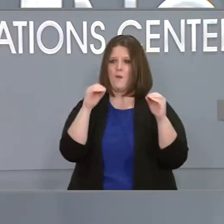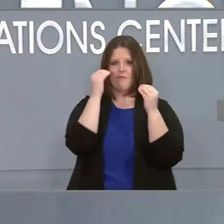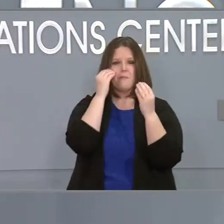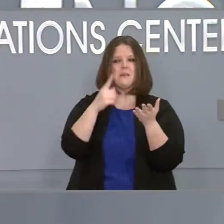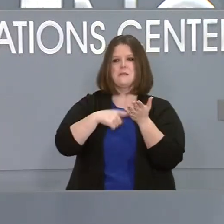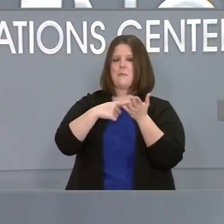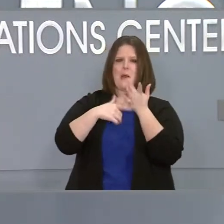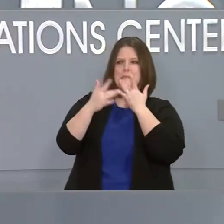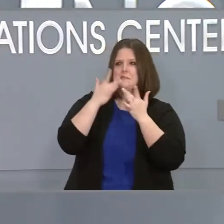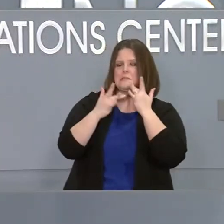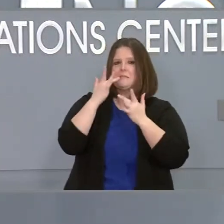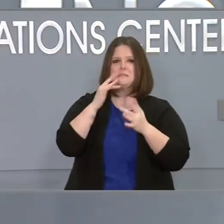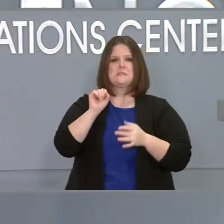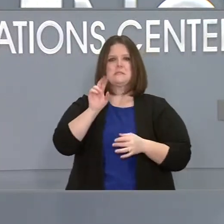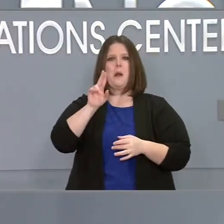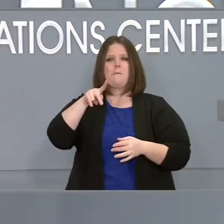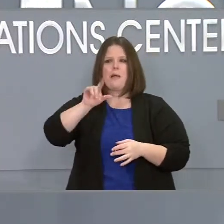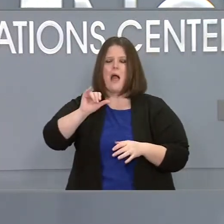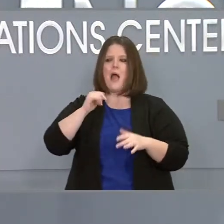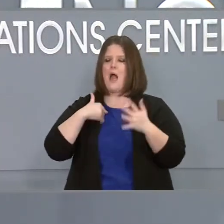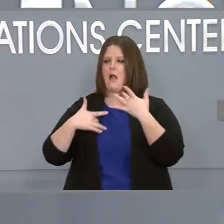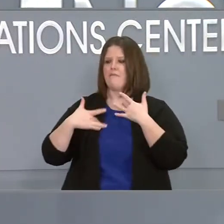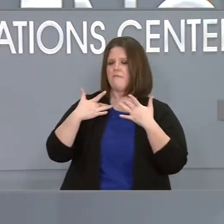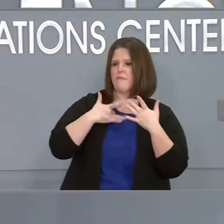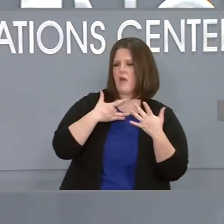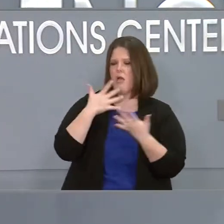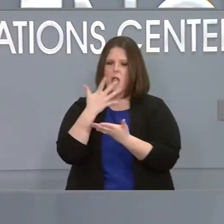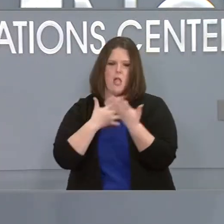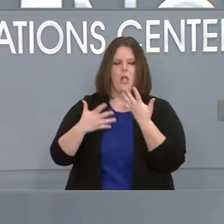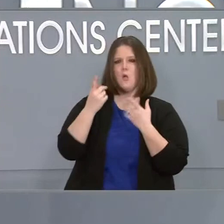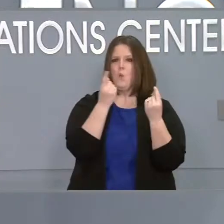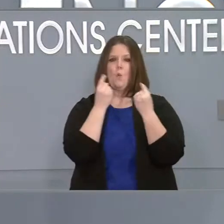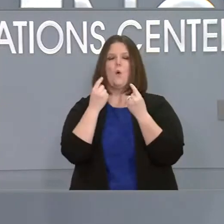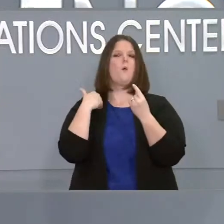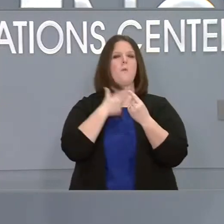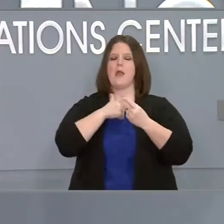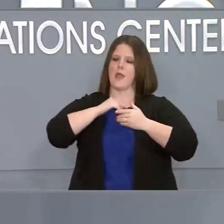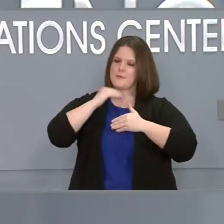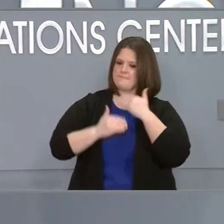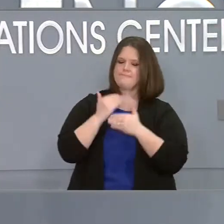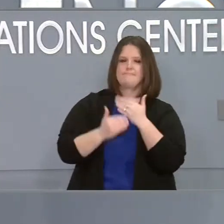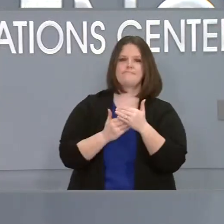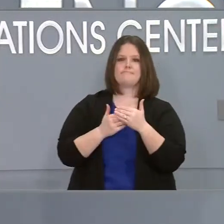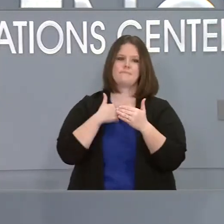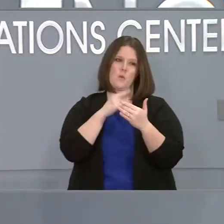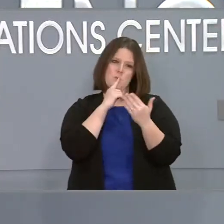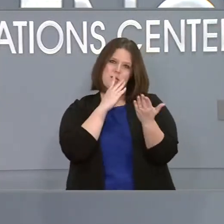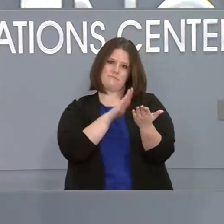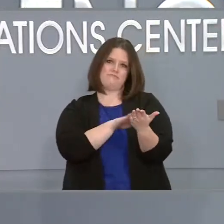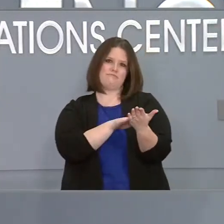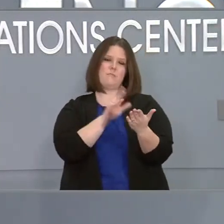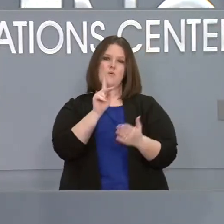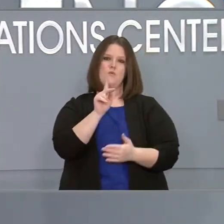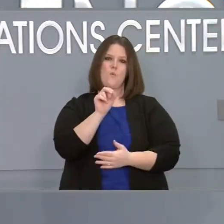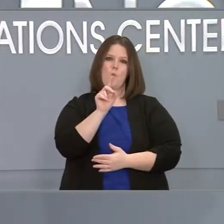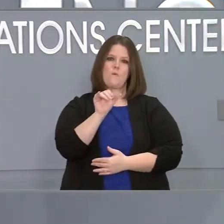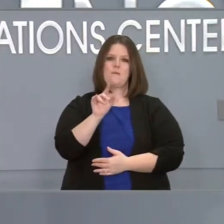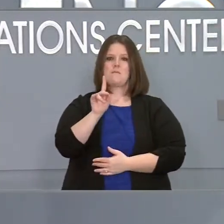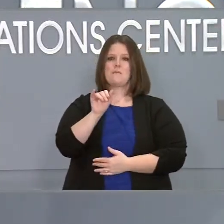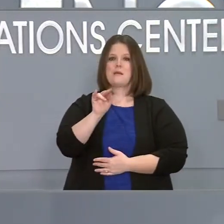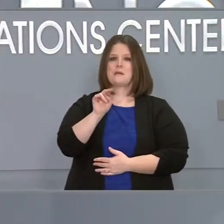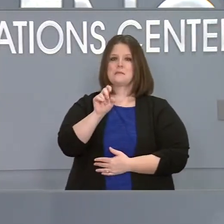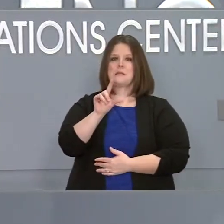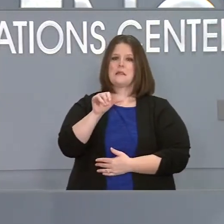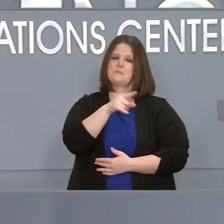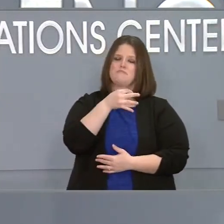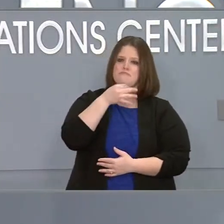first. It's one of the things that I credit Cody Kinsley with the most is improving our operations on the vaccine side. I think it's